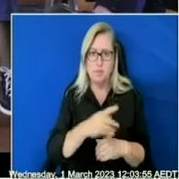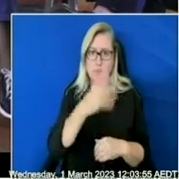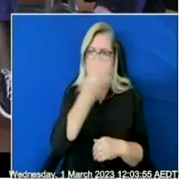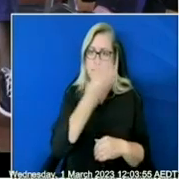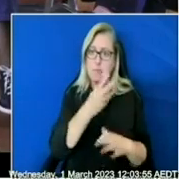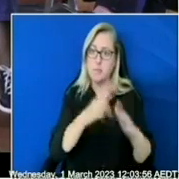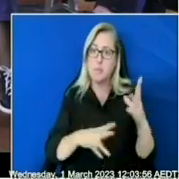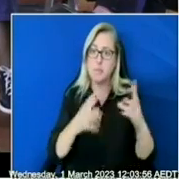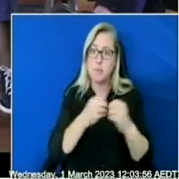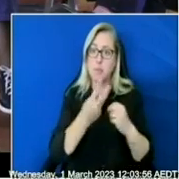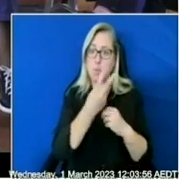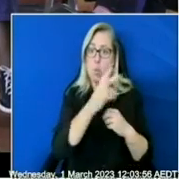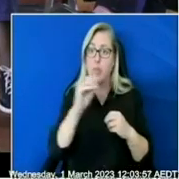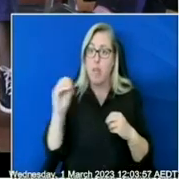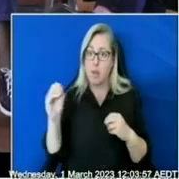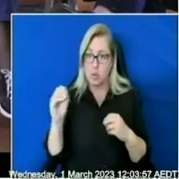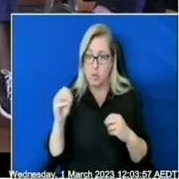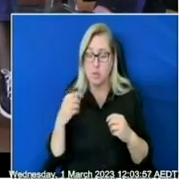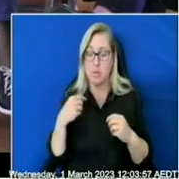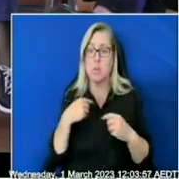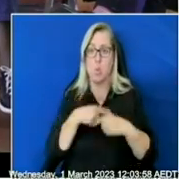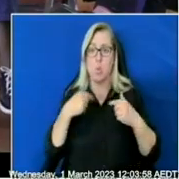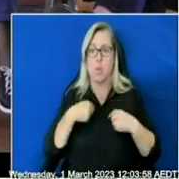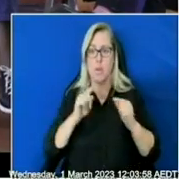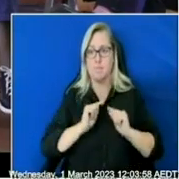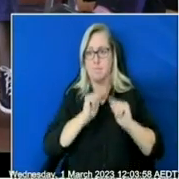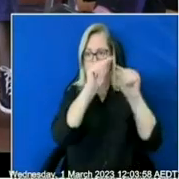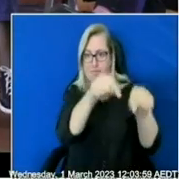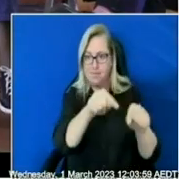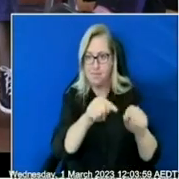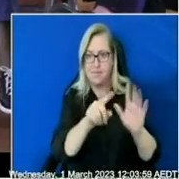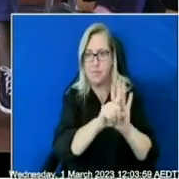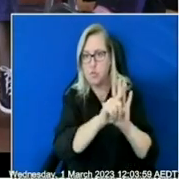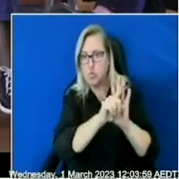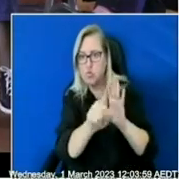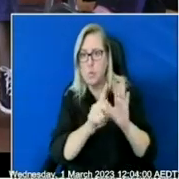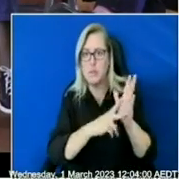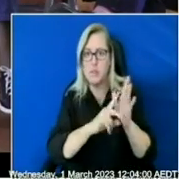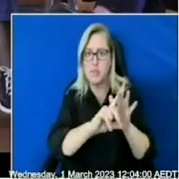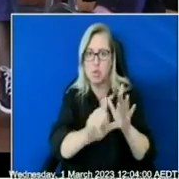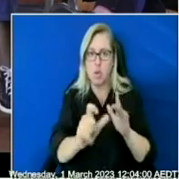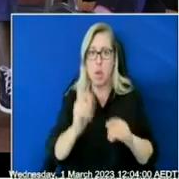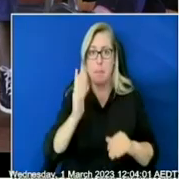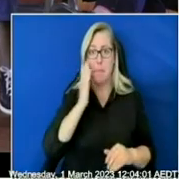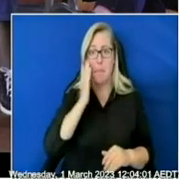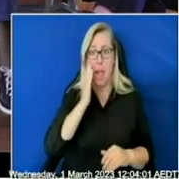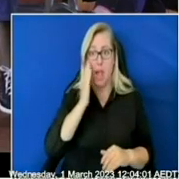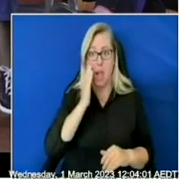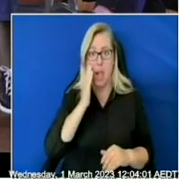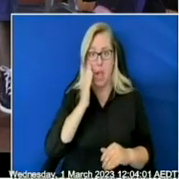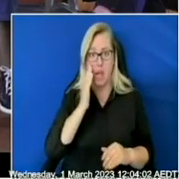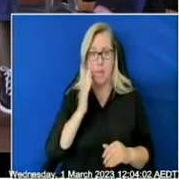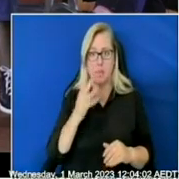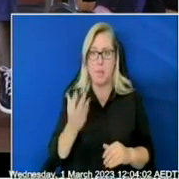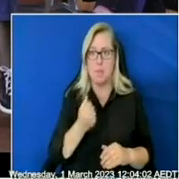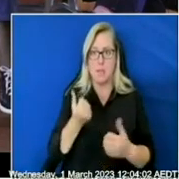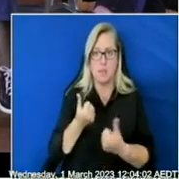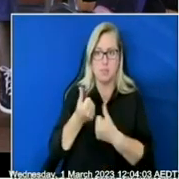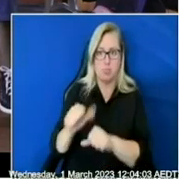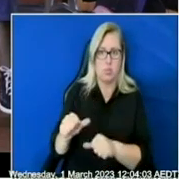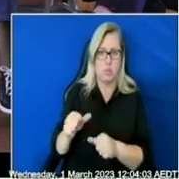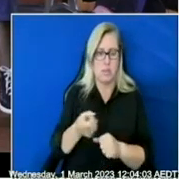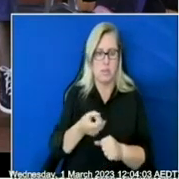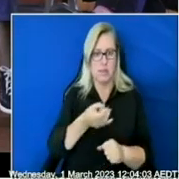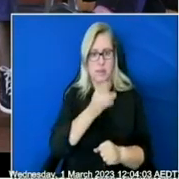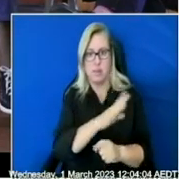rep. And Mum was real, you know, she's had to protect herself, not even trust white people or anything. But when we got on that plane,